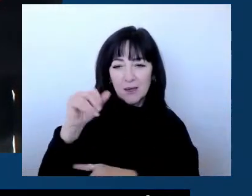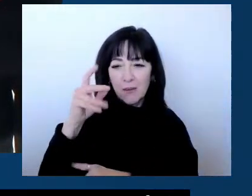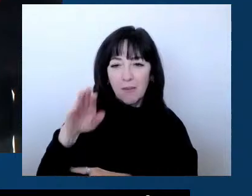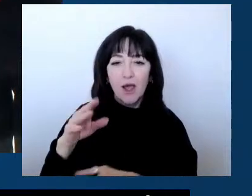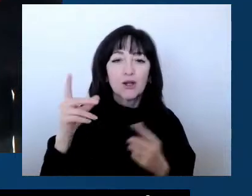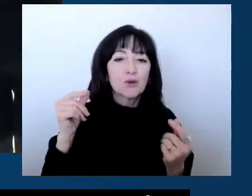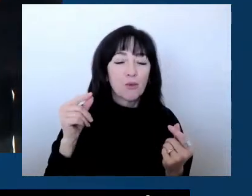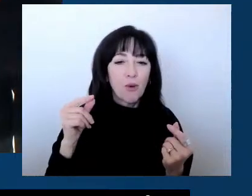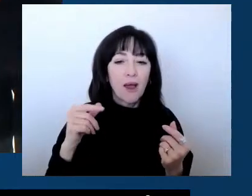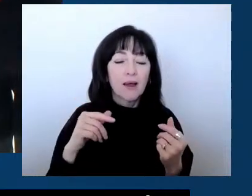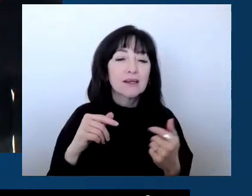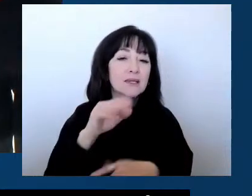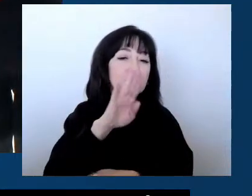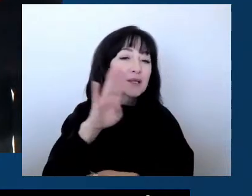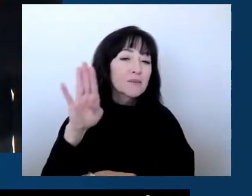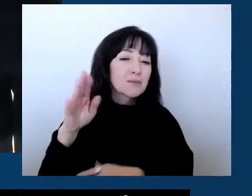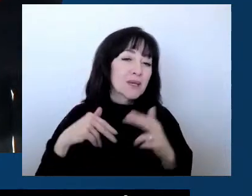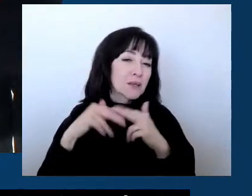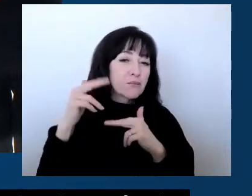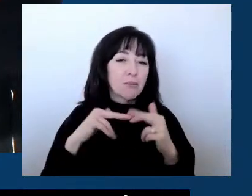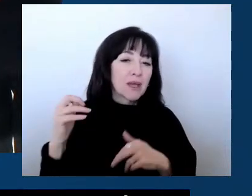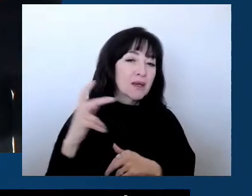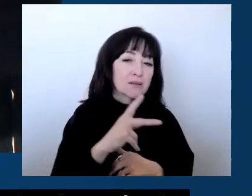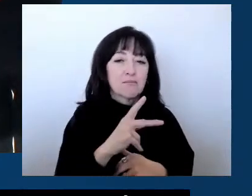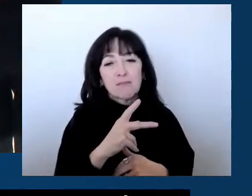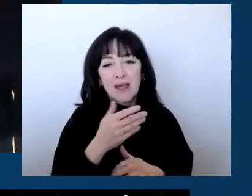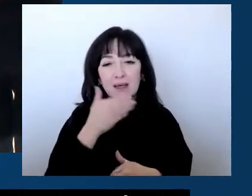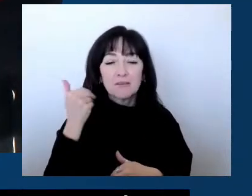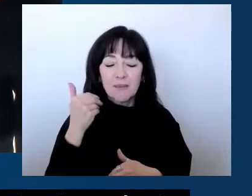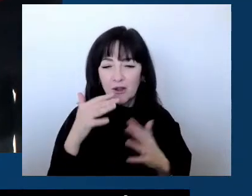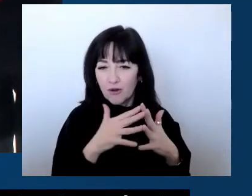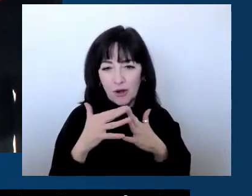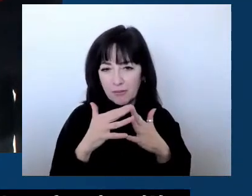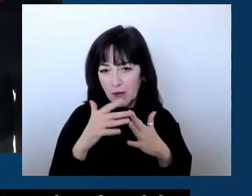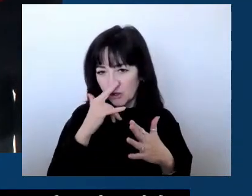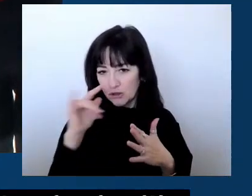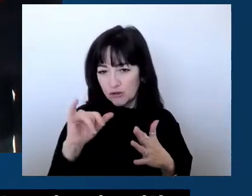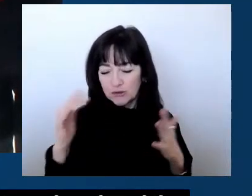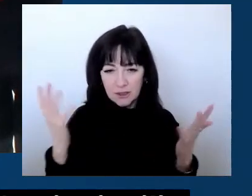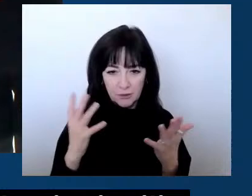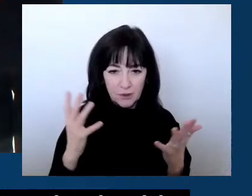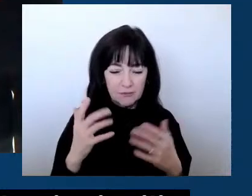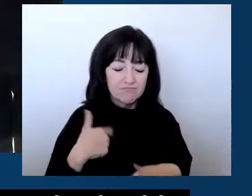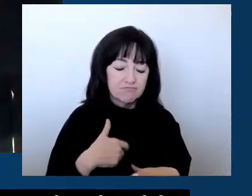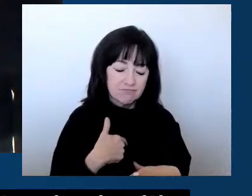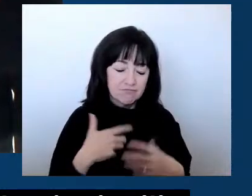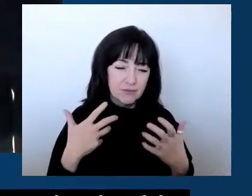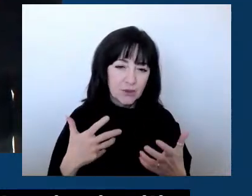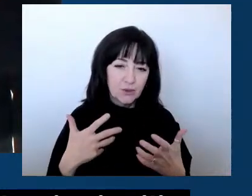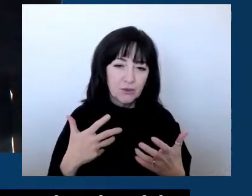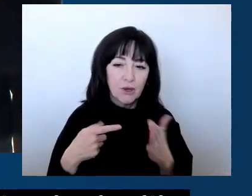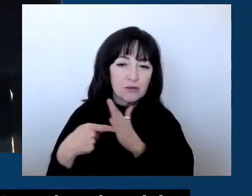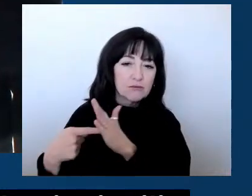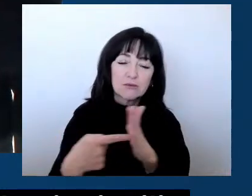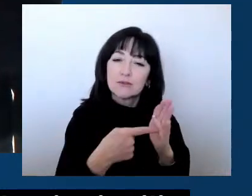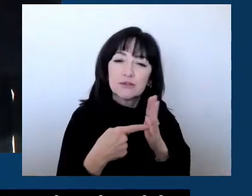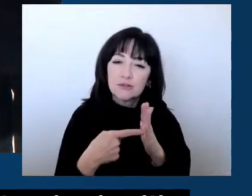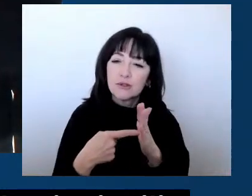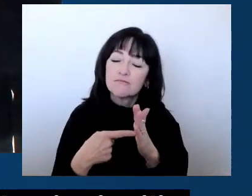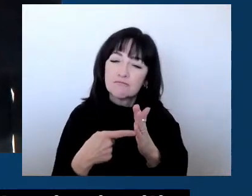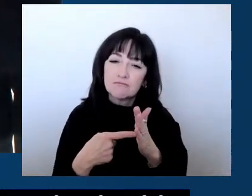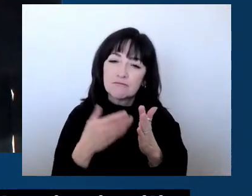And today, we're illustrating that with regard to some very good forthcoming news when it comes to the buses of this